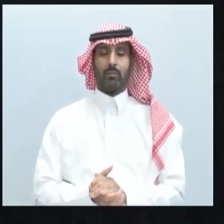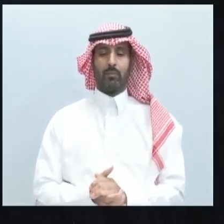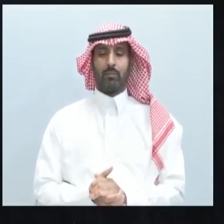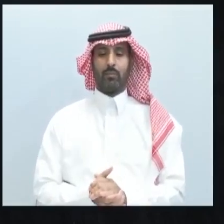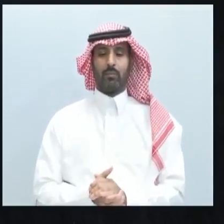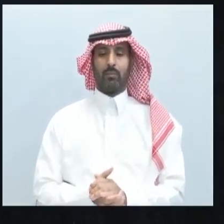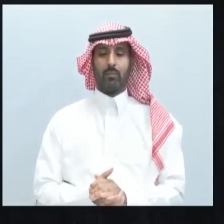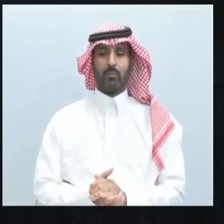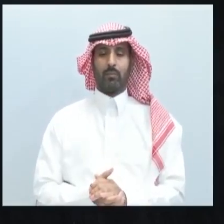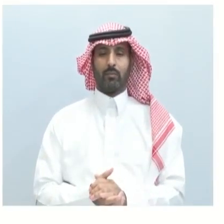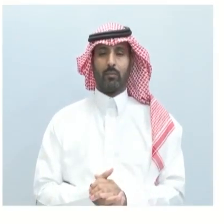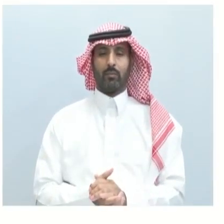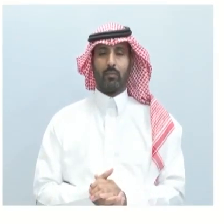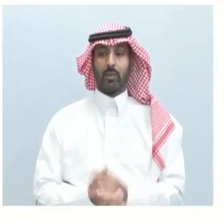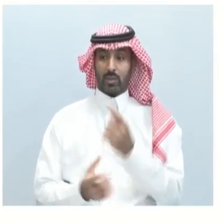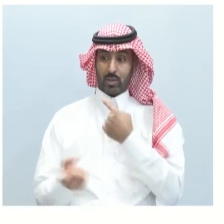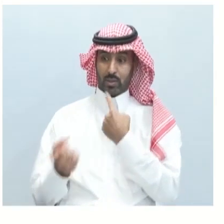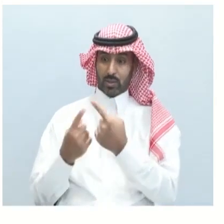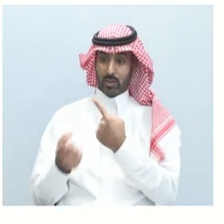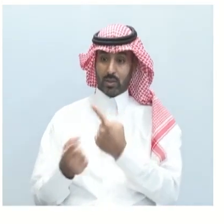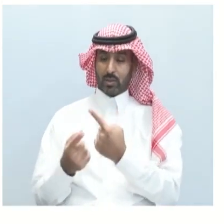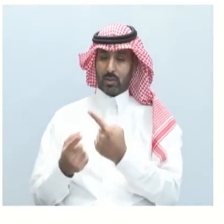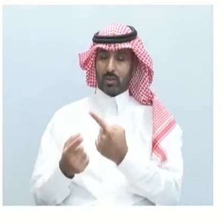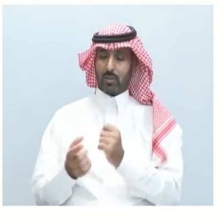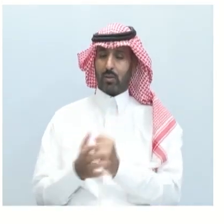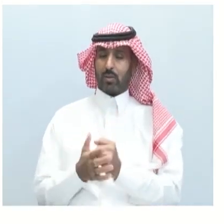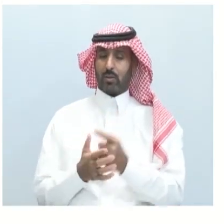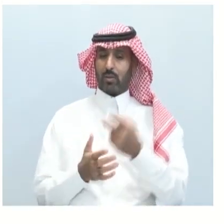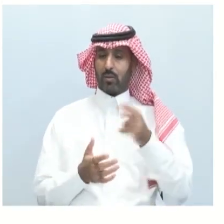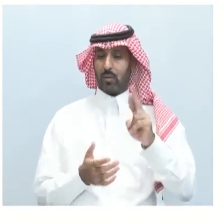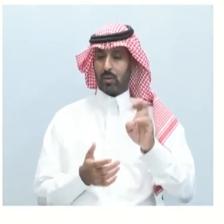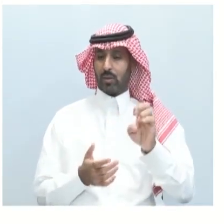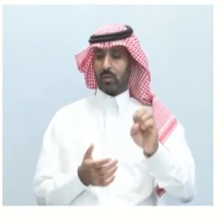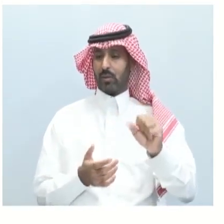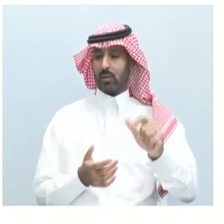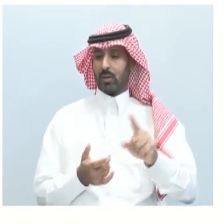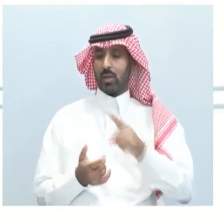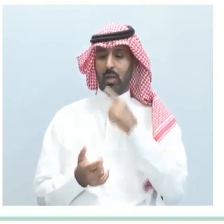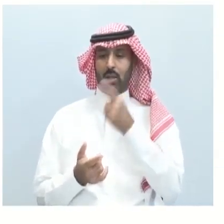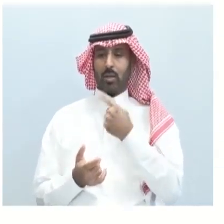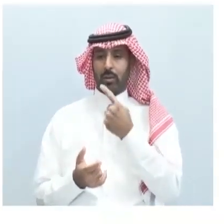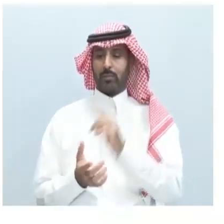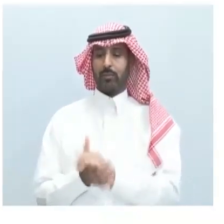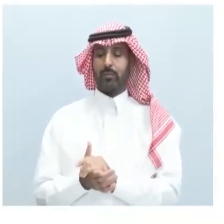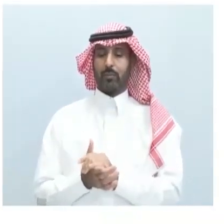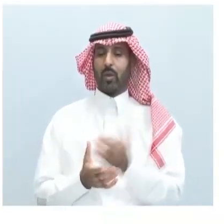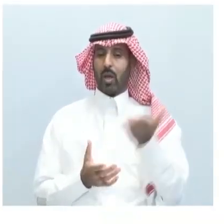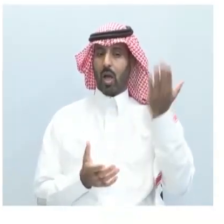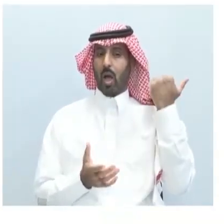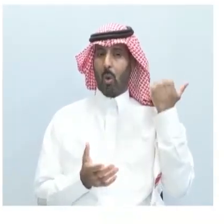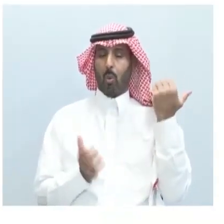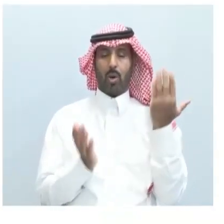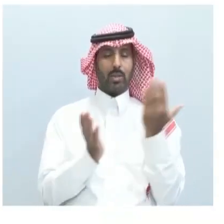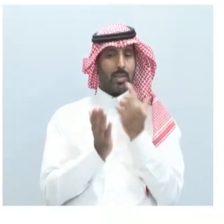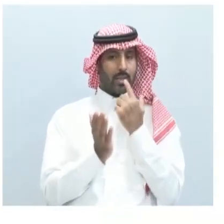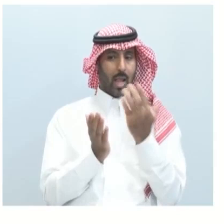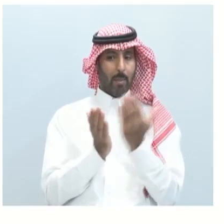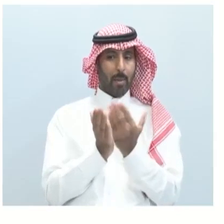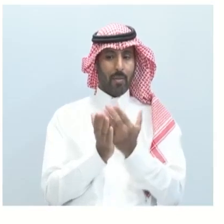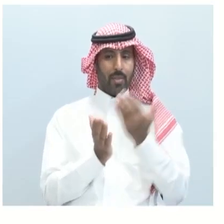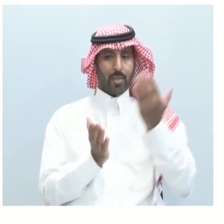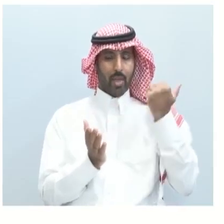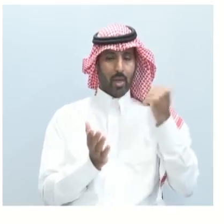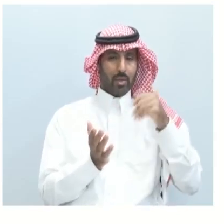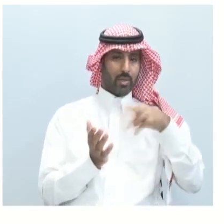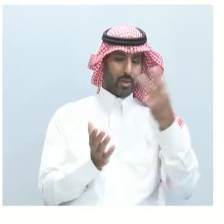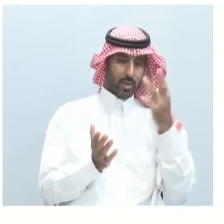let's get real. Now if you remember that we took before something about real talk in our previous years. There are